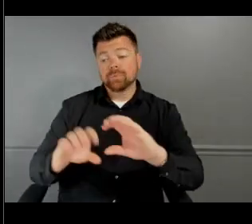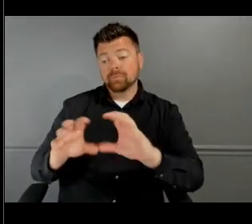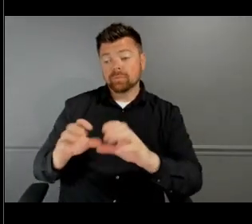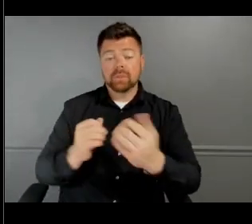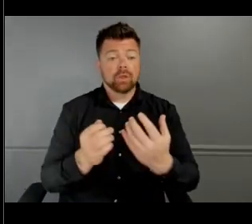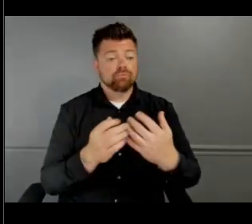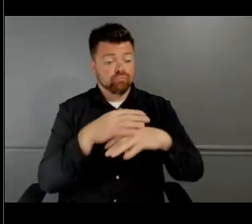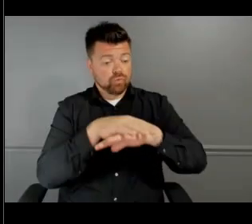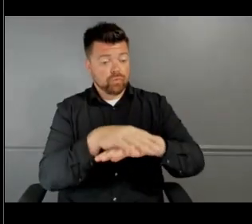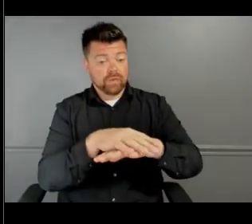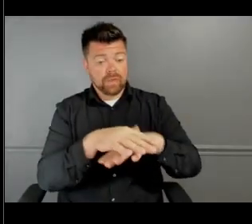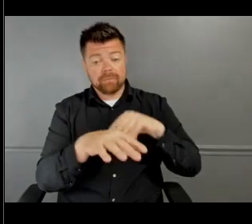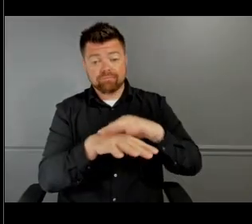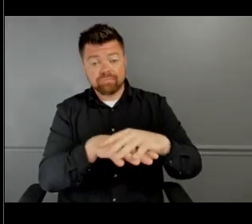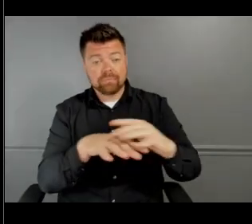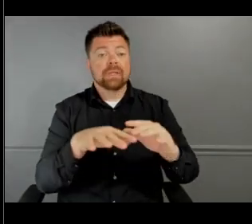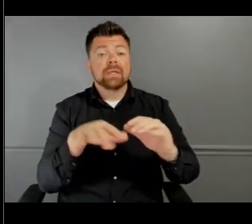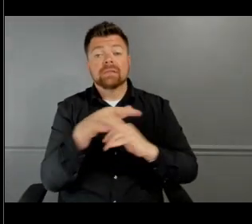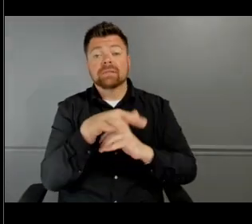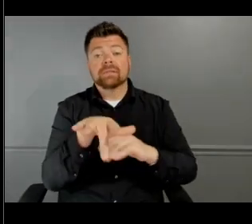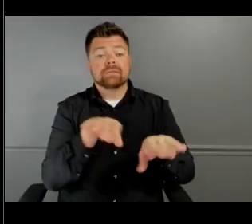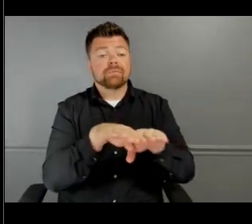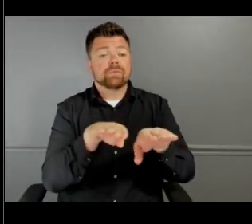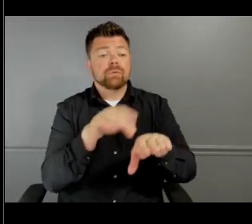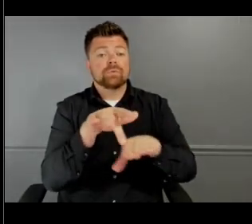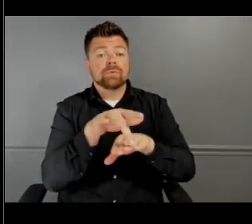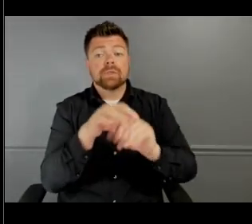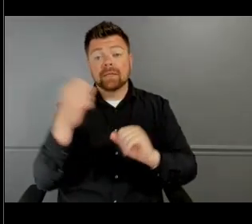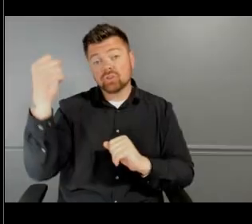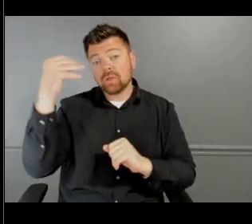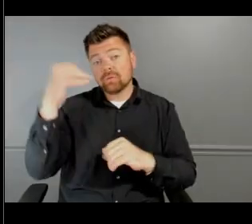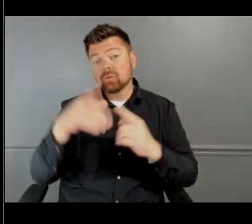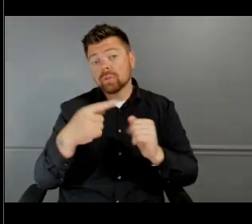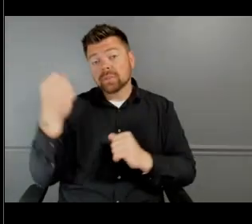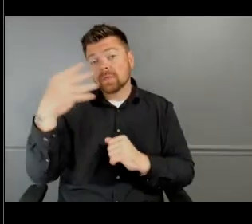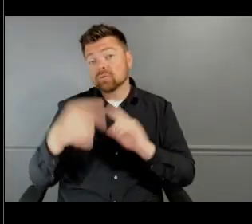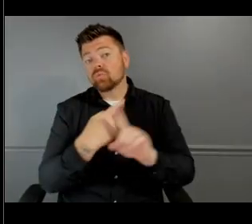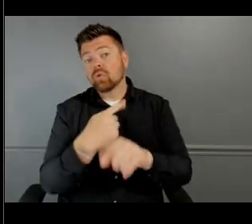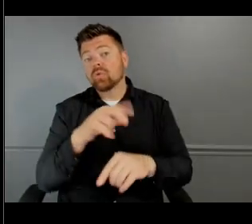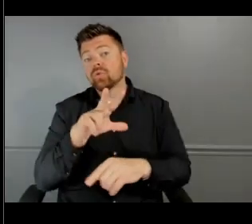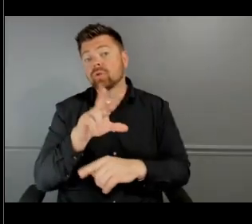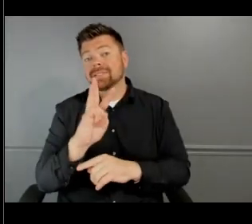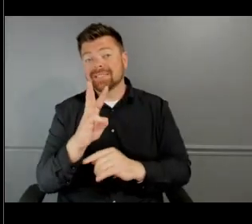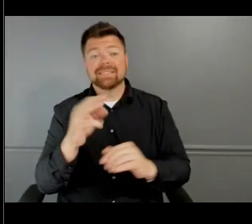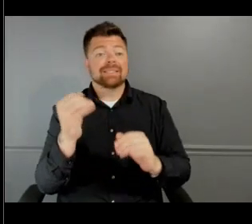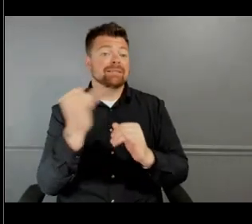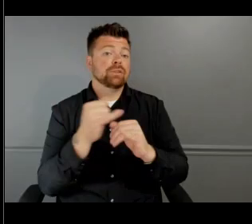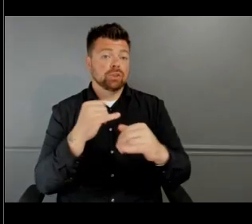space at showers when the shower is only 36 inches long.